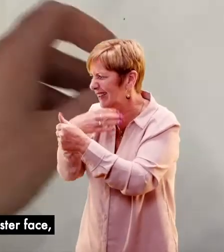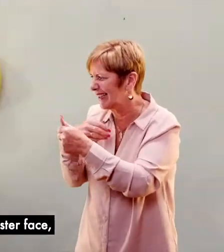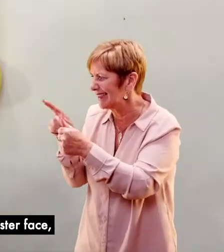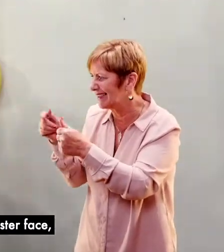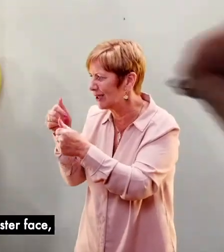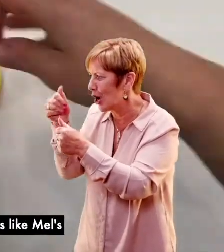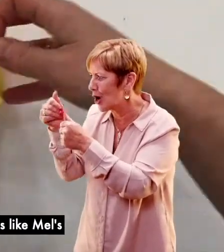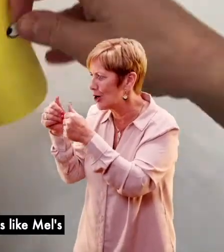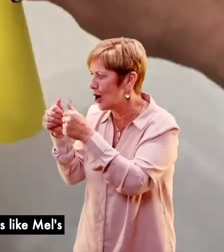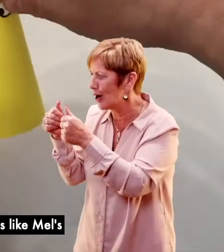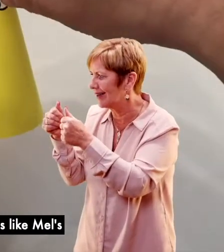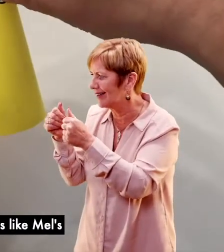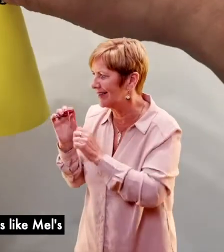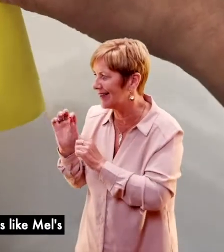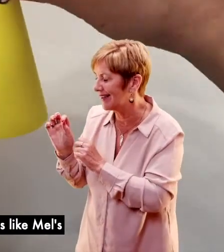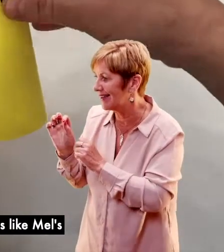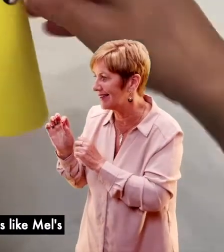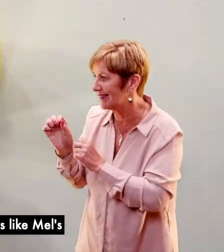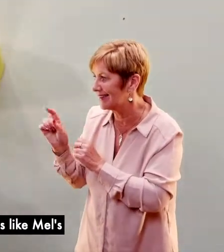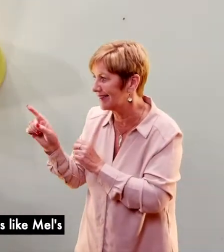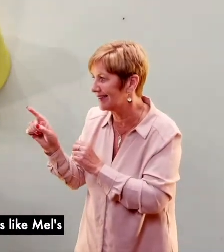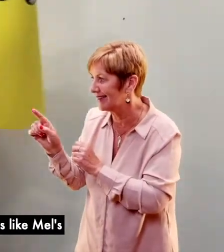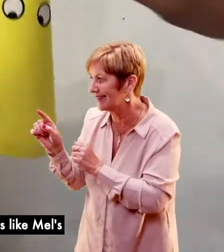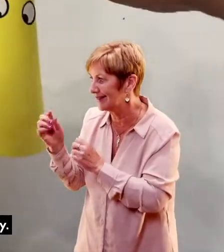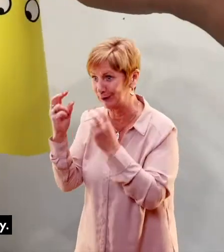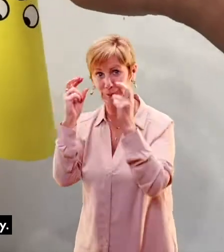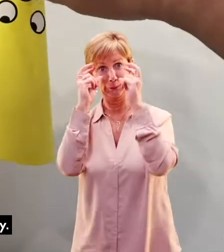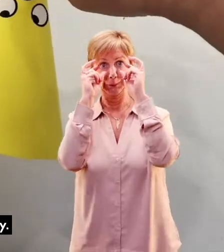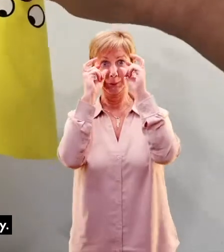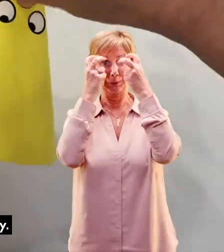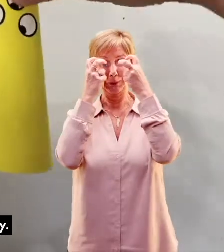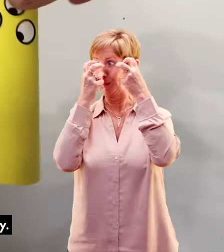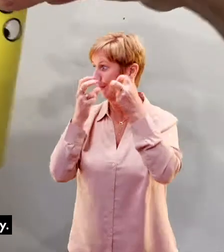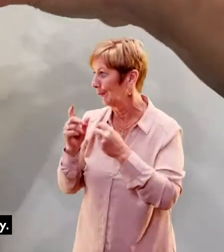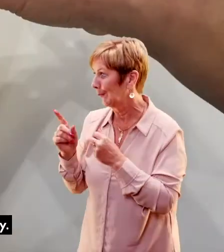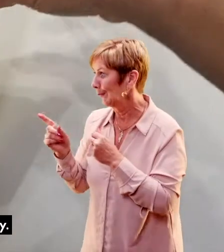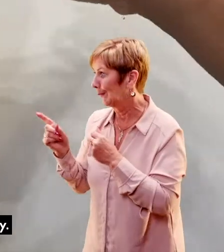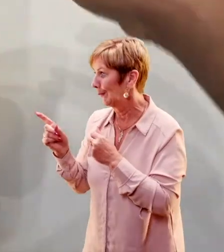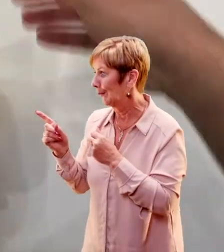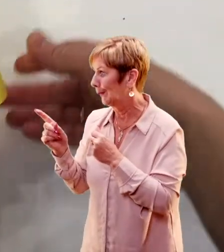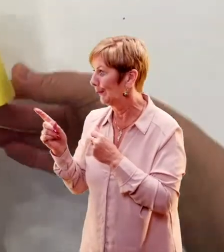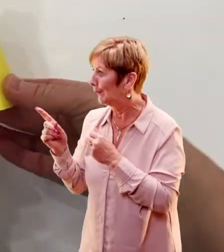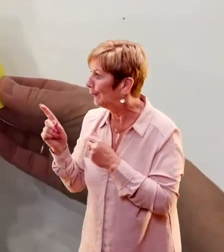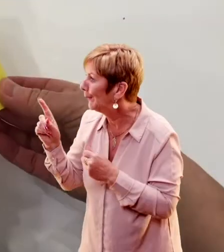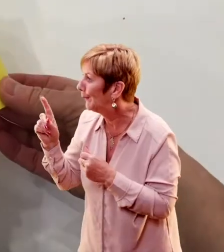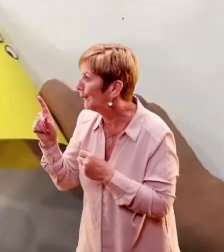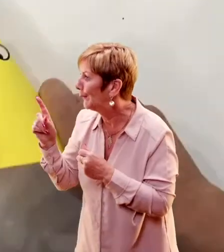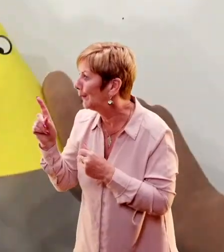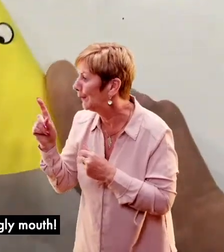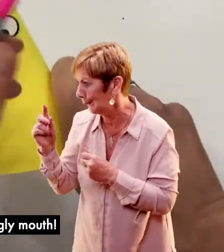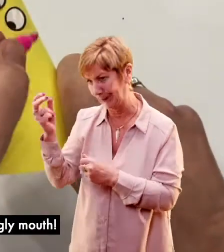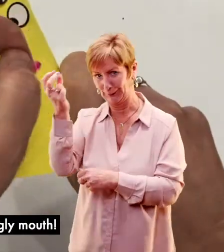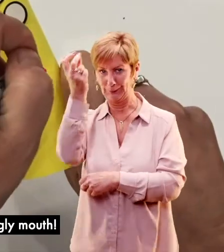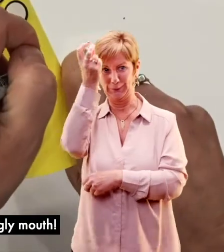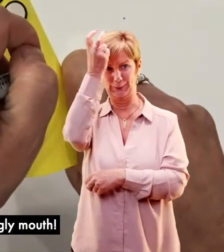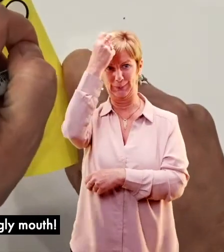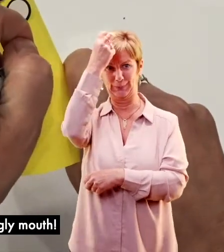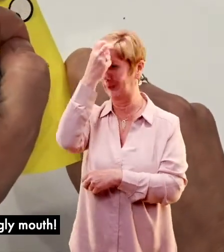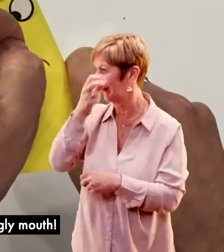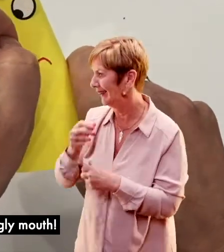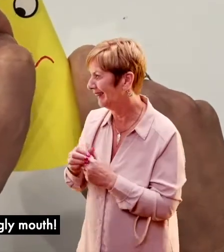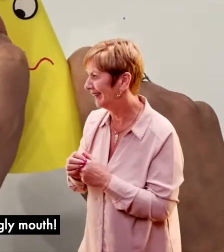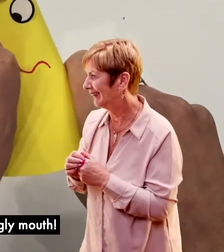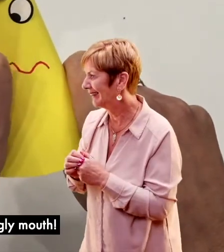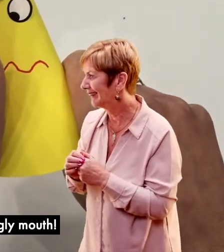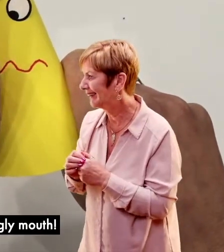face, but I would like mine to have 3 eyes like Mel's from our Marge monster story. I want my monster to